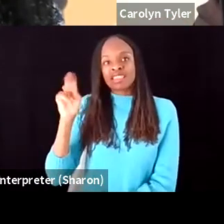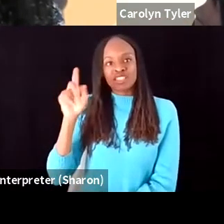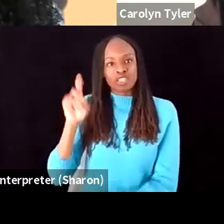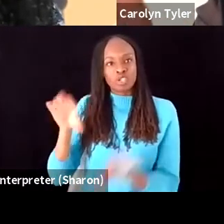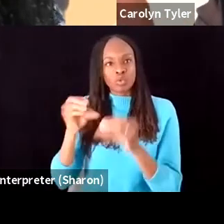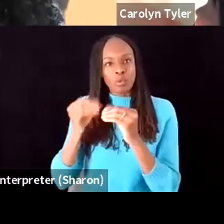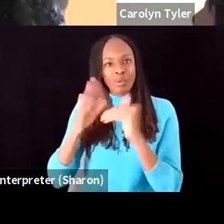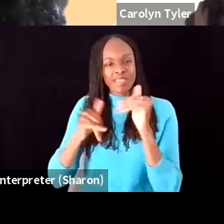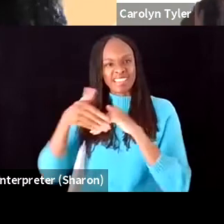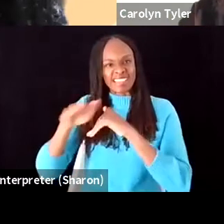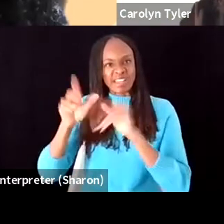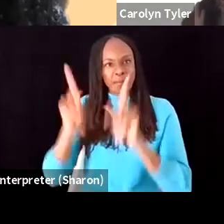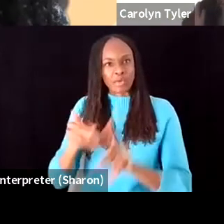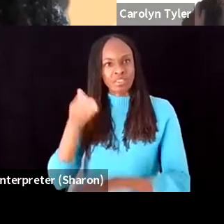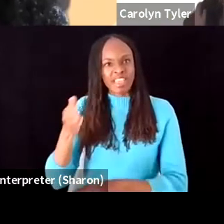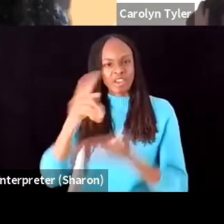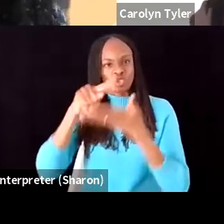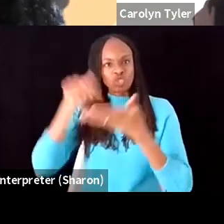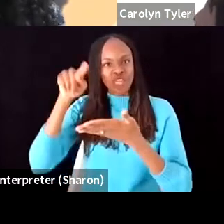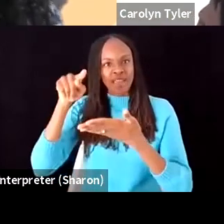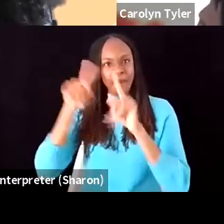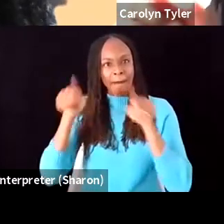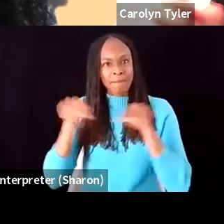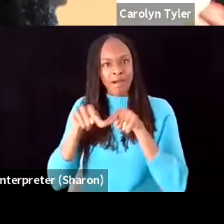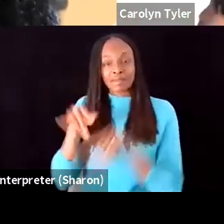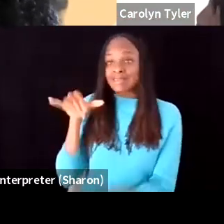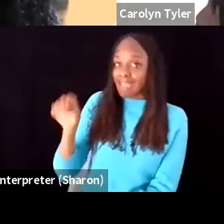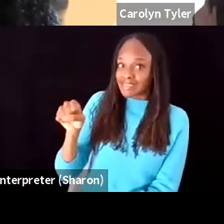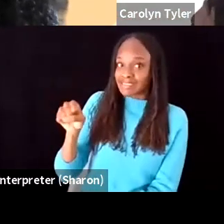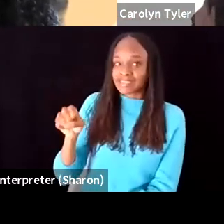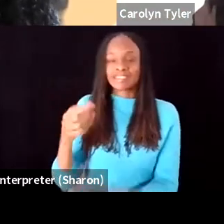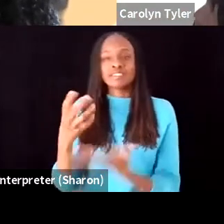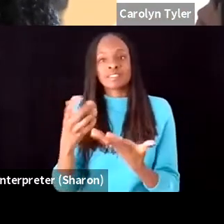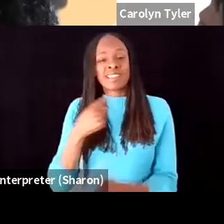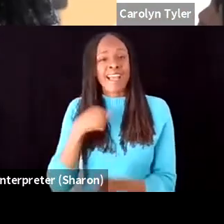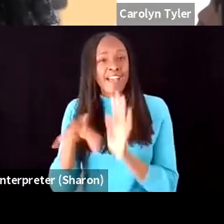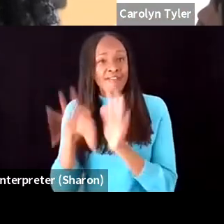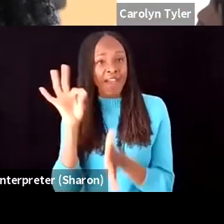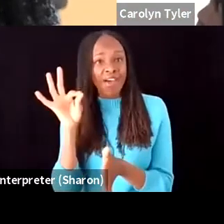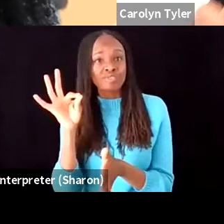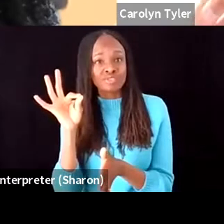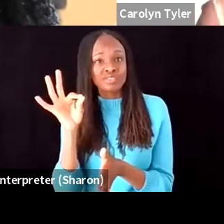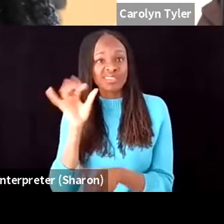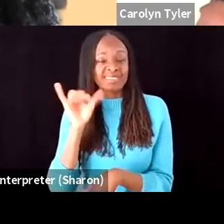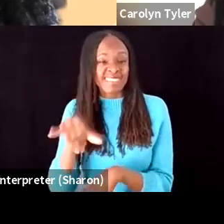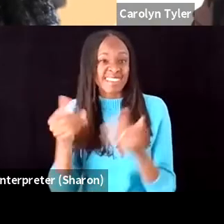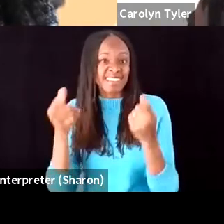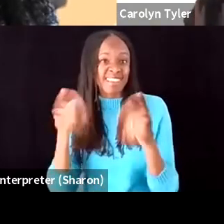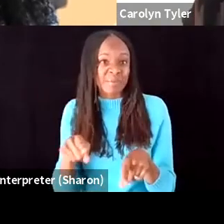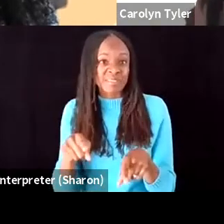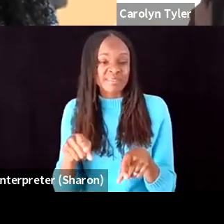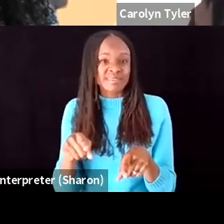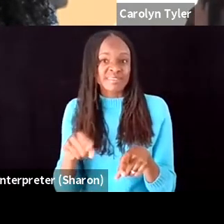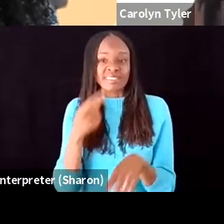someone there to check a box. Yes. Which I found to be the case, to say, oh,